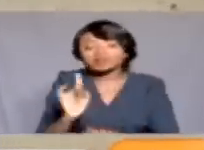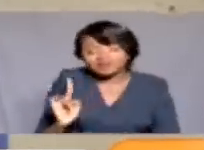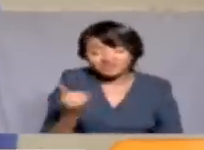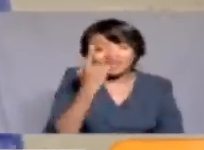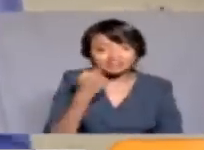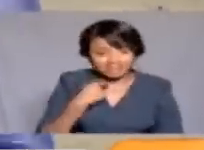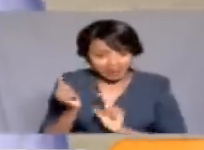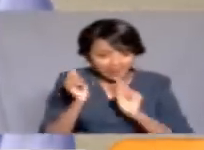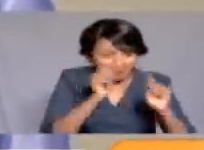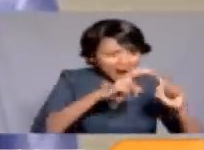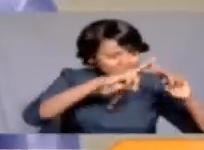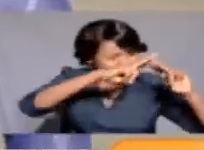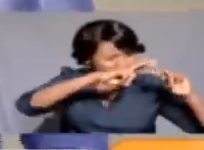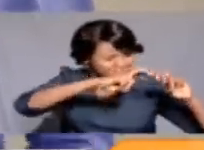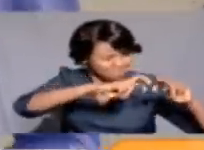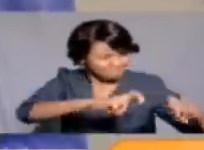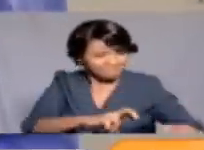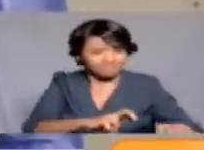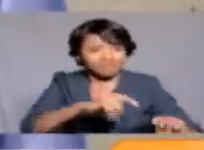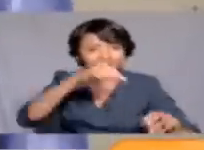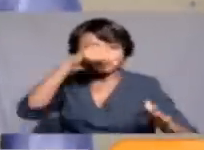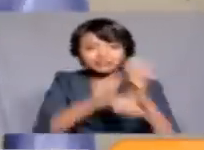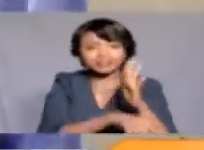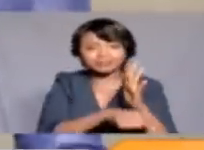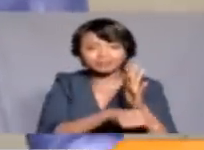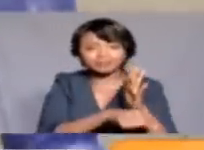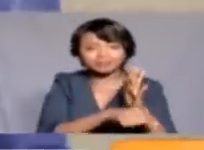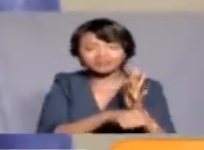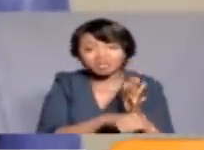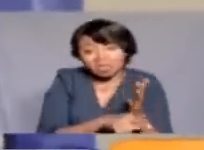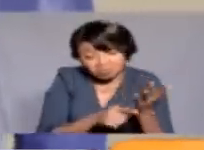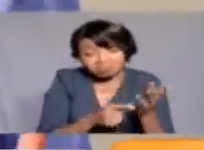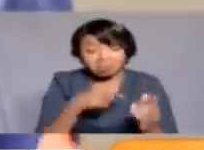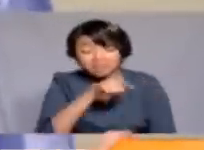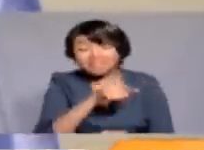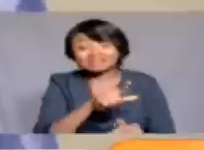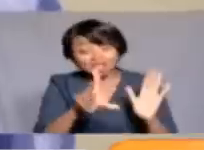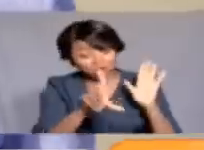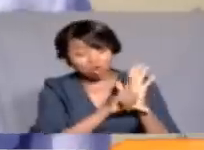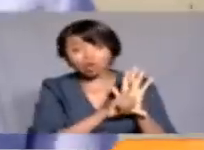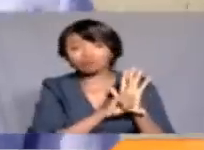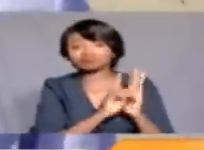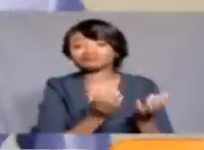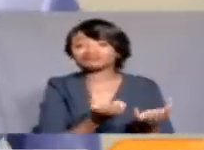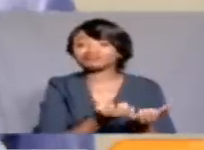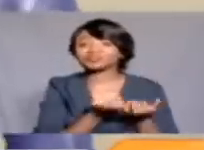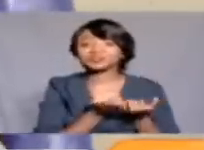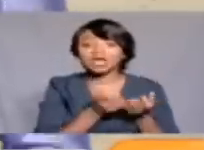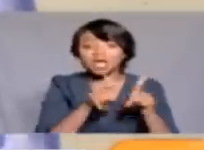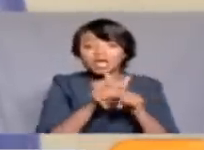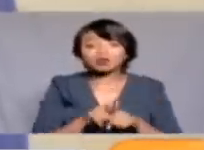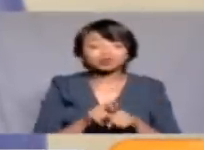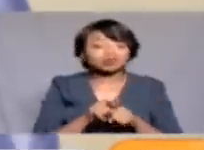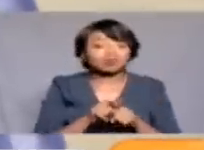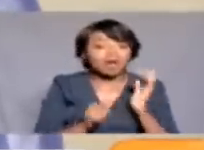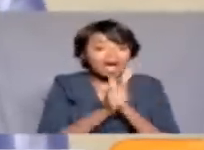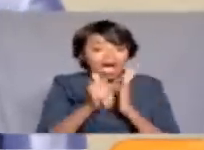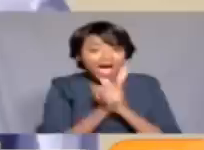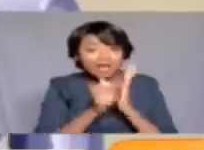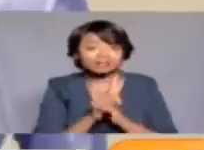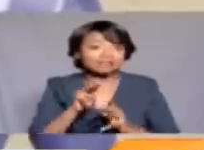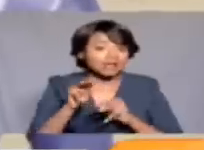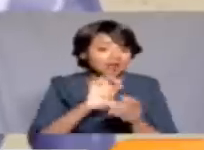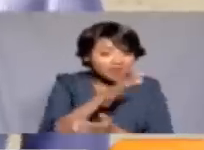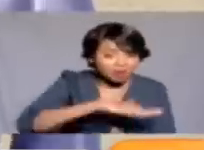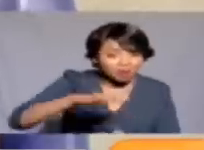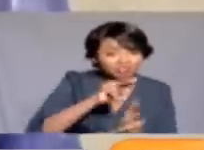a proper and thorough environmental impact assessment. That's what's required under the Environmental Management and Coordination Act of